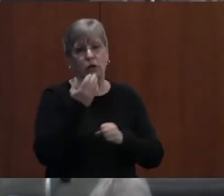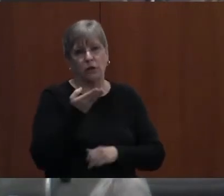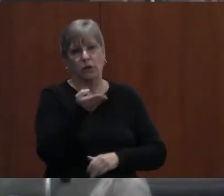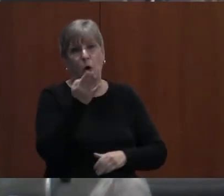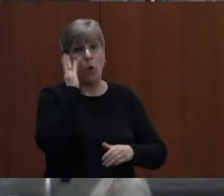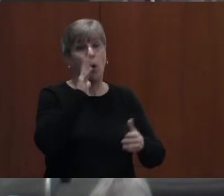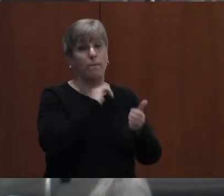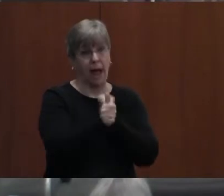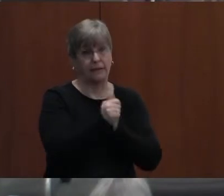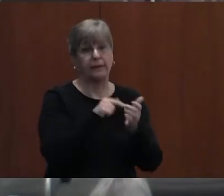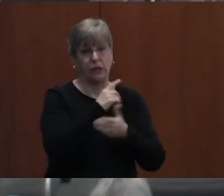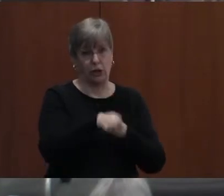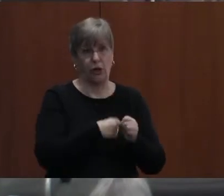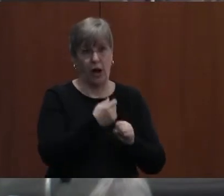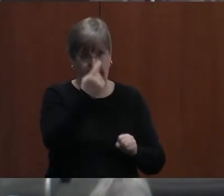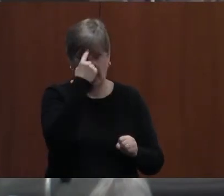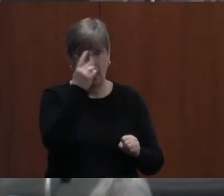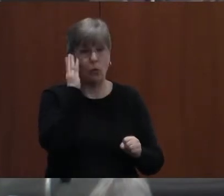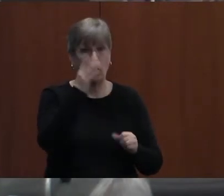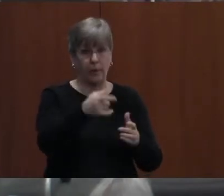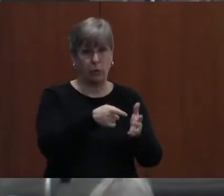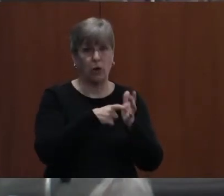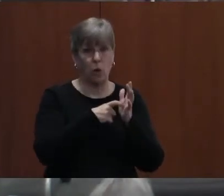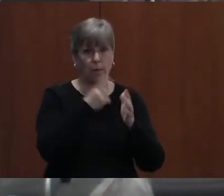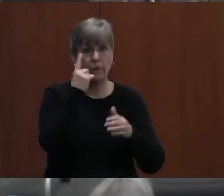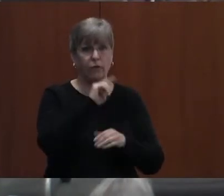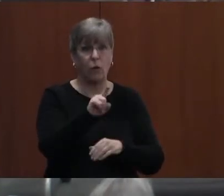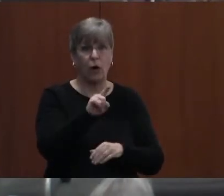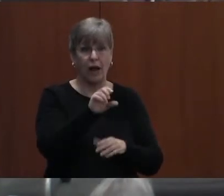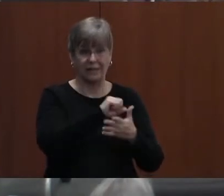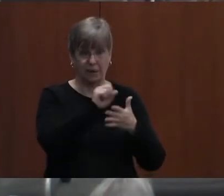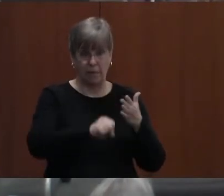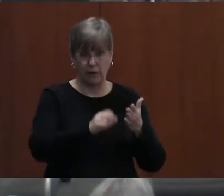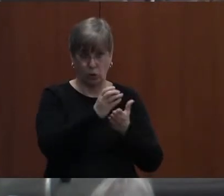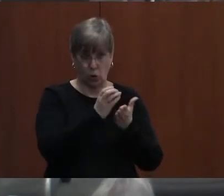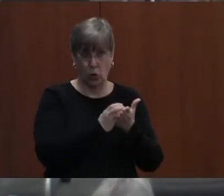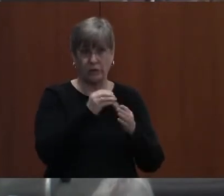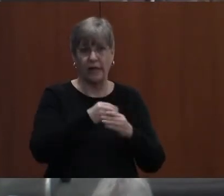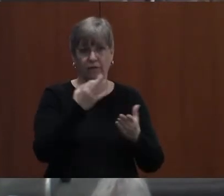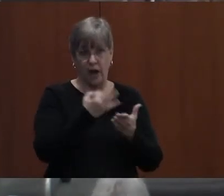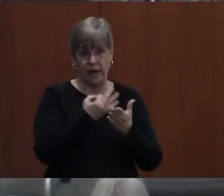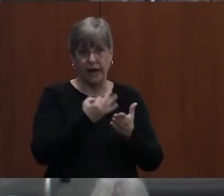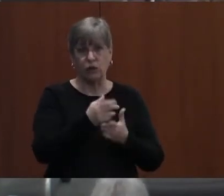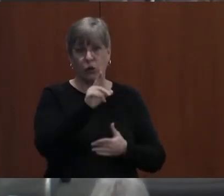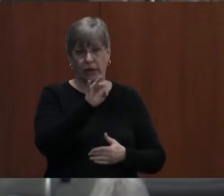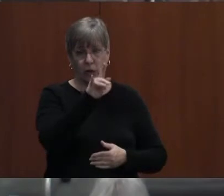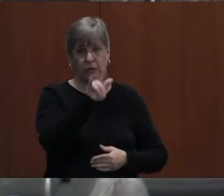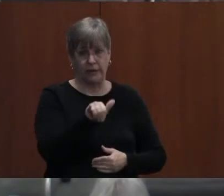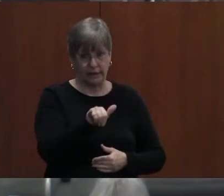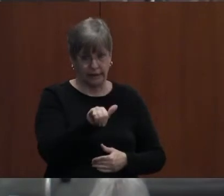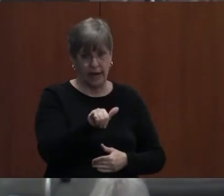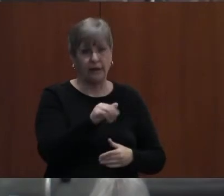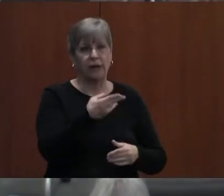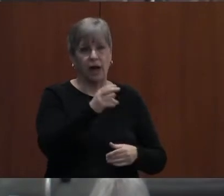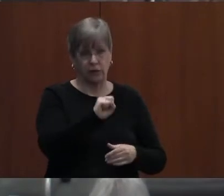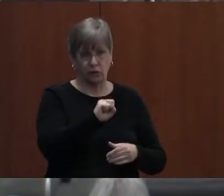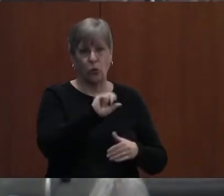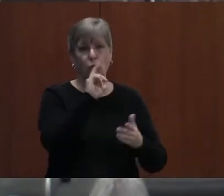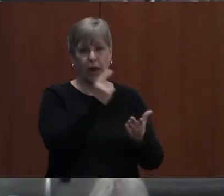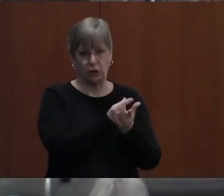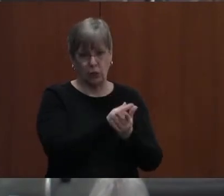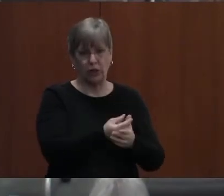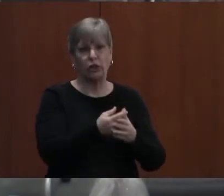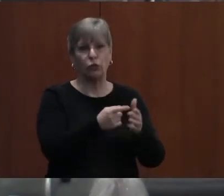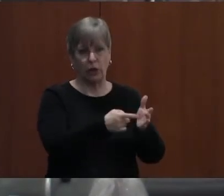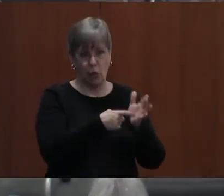pass this year, and I think there will be a requirement for a semester course in financial literacy as a high school graduation